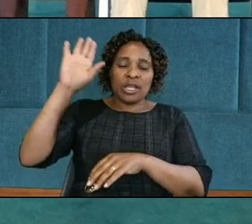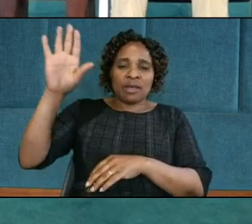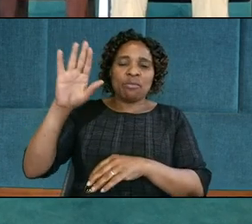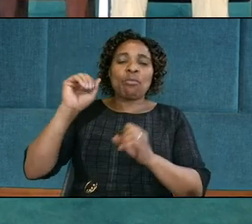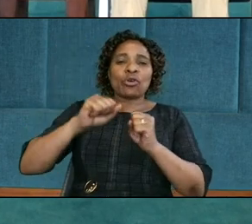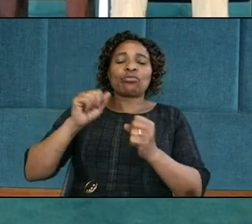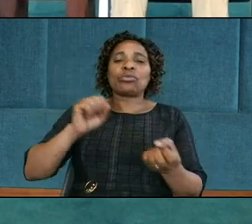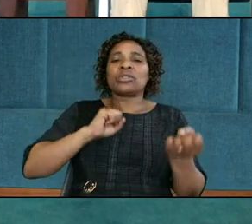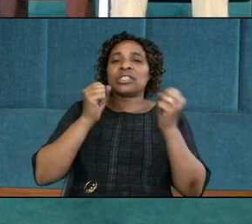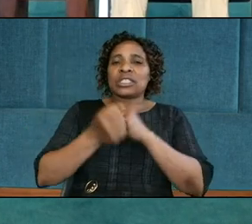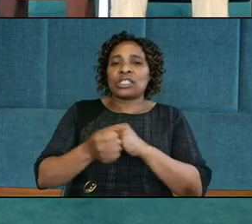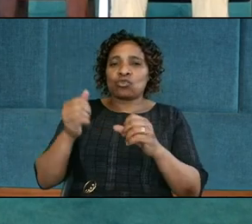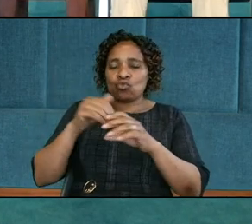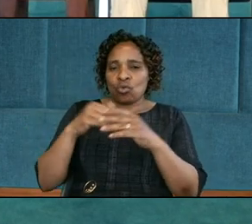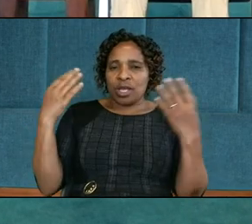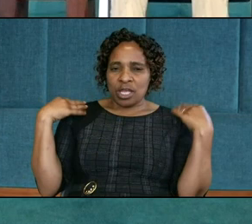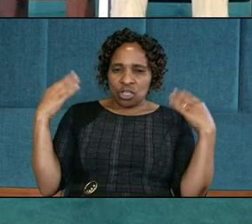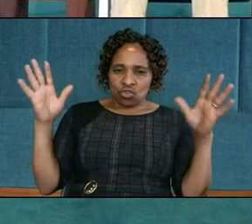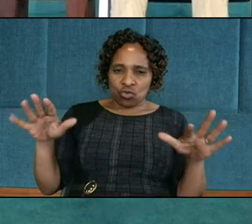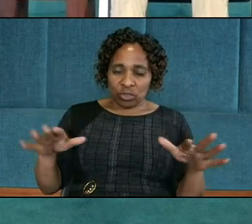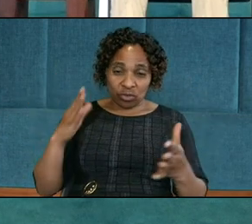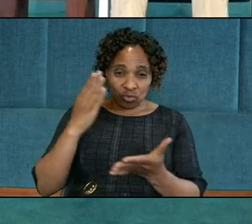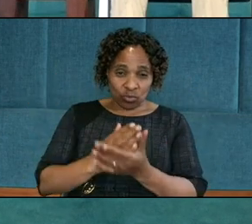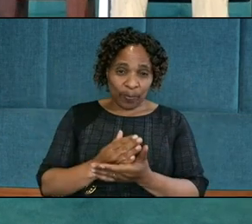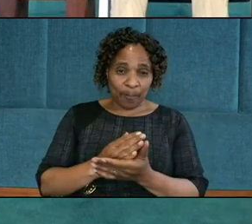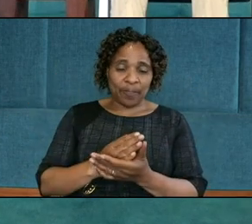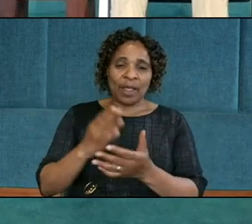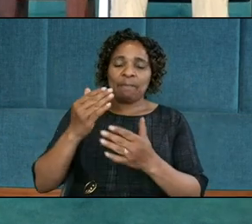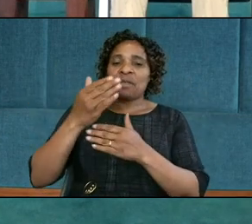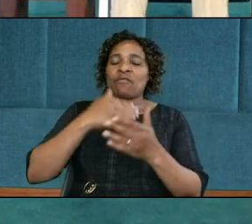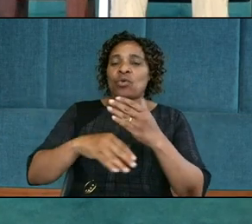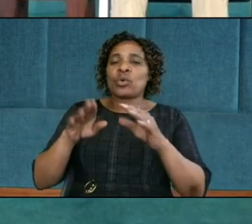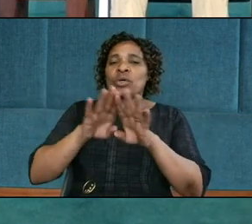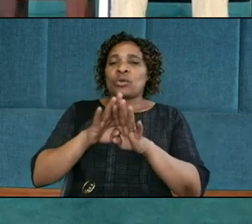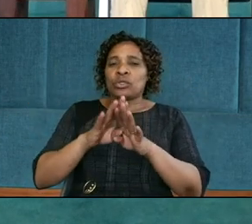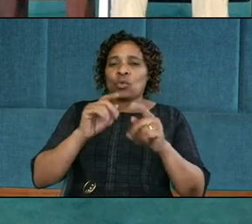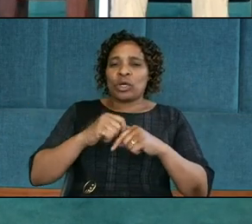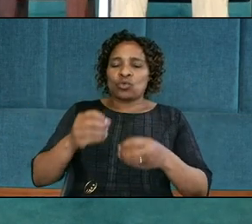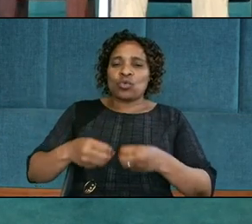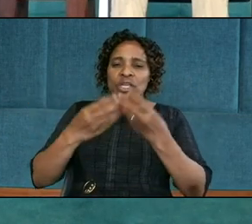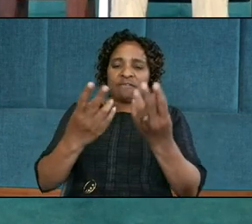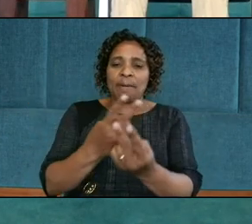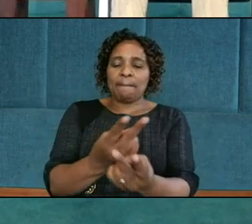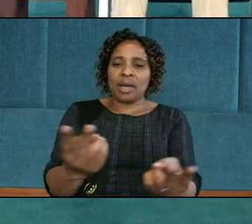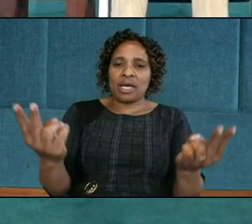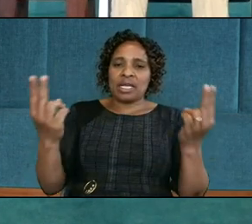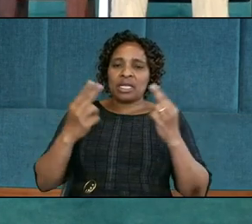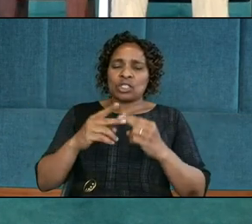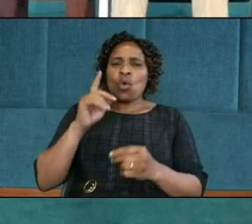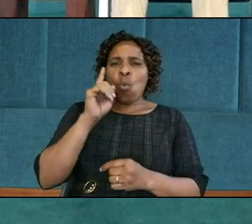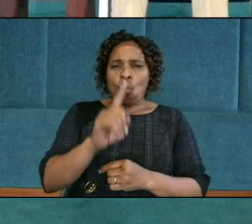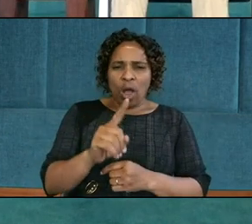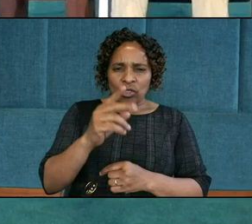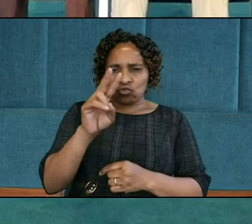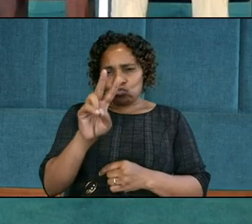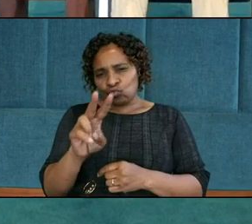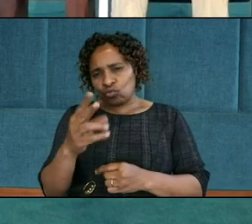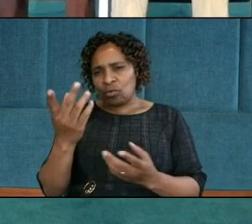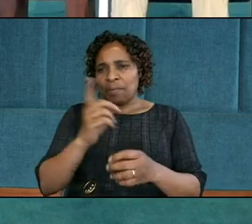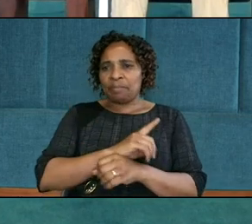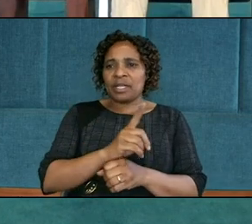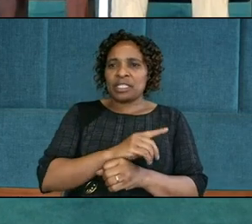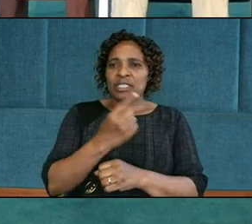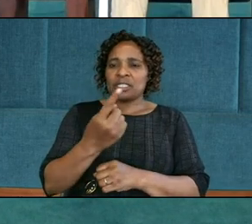be converted into angels, right? Before we close, I just want to give our panelists just, you know, 1 or 2 minutes